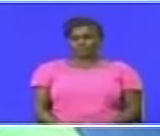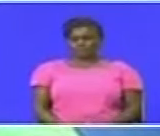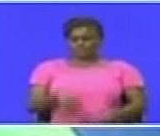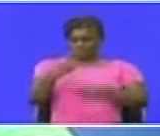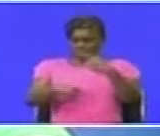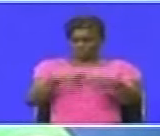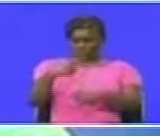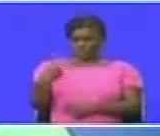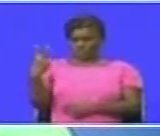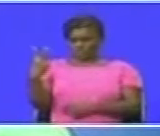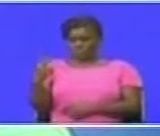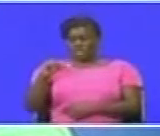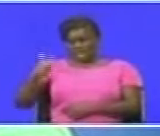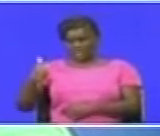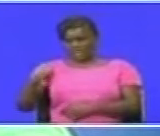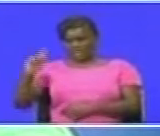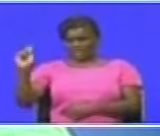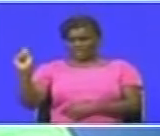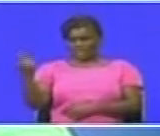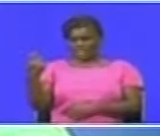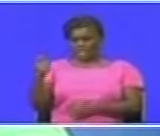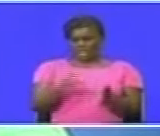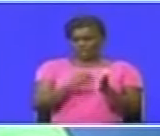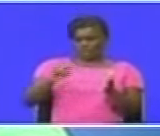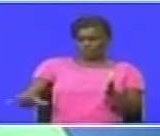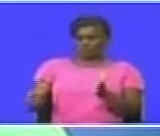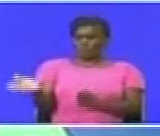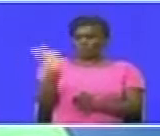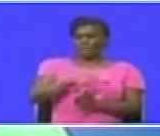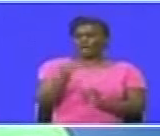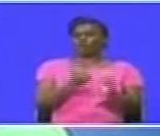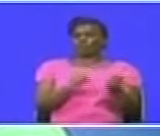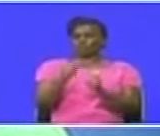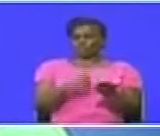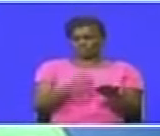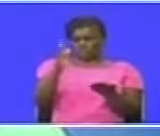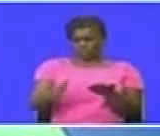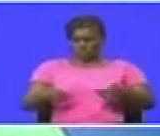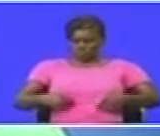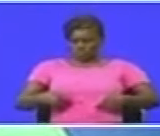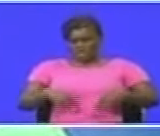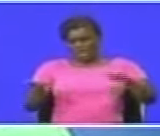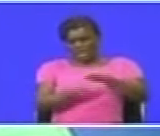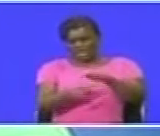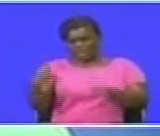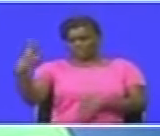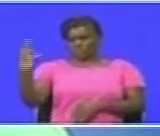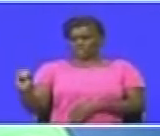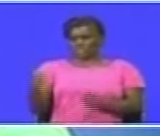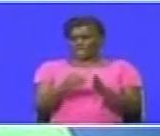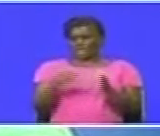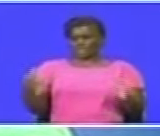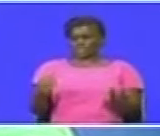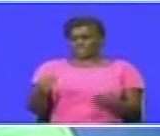Moving on to some other news, Kenya has been locked out of the return match for this weekend's Africa Youth Under 20 qualifier against